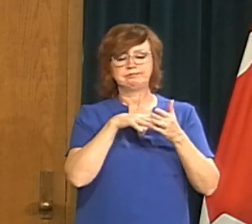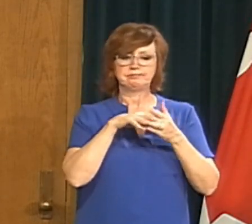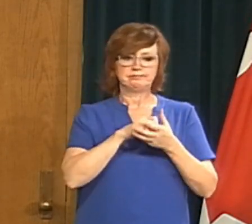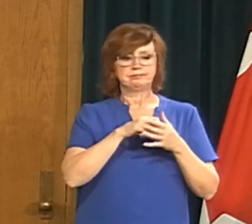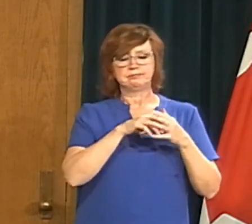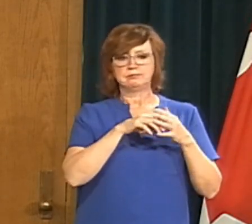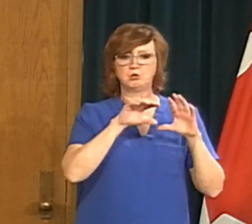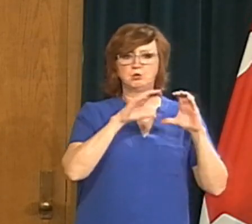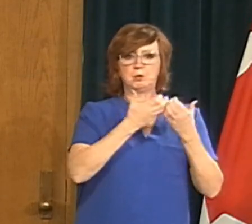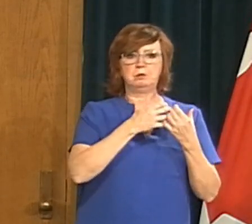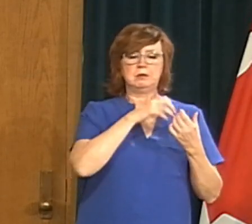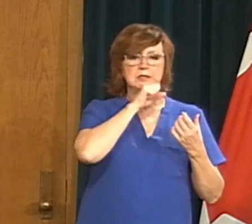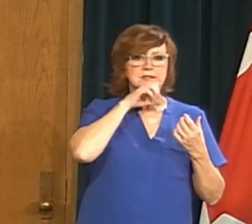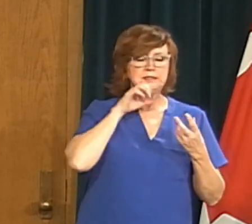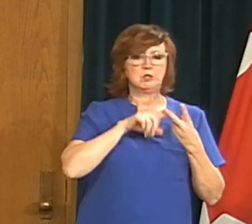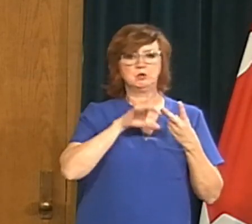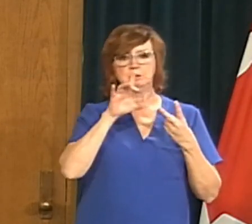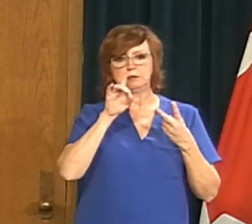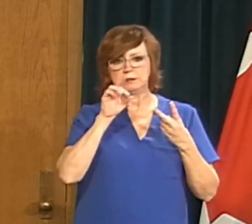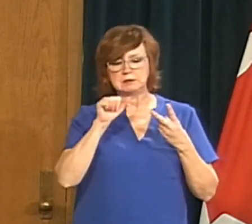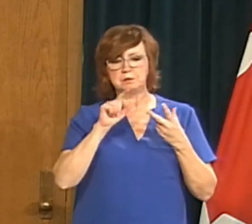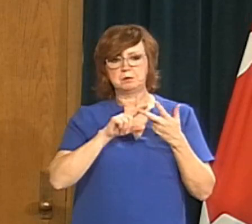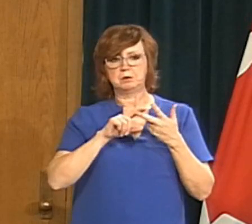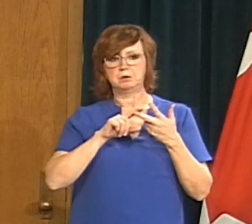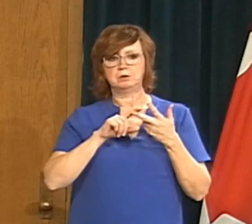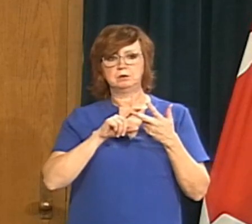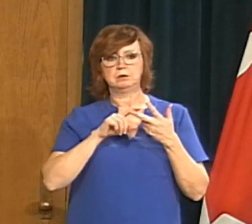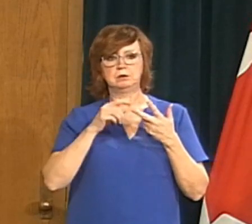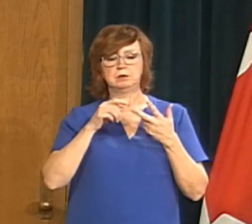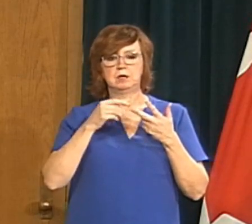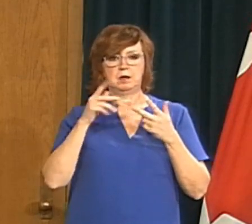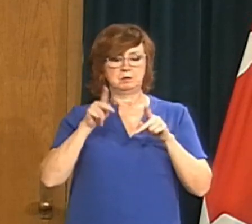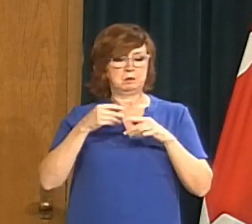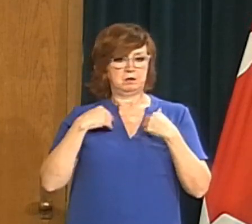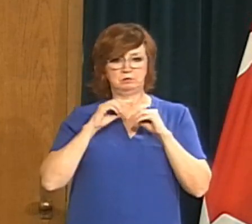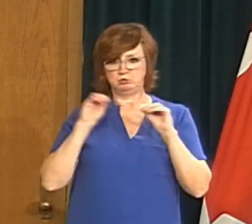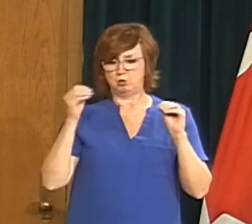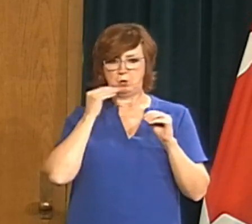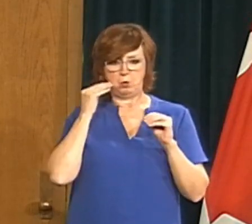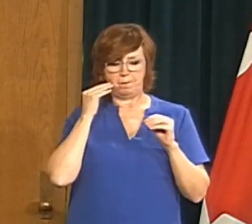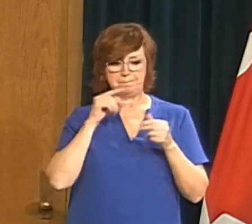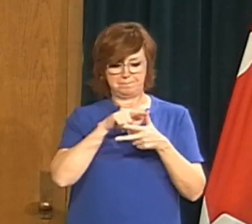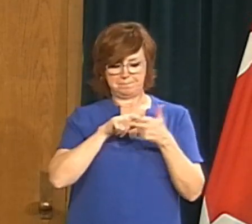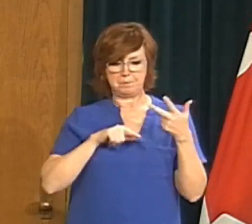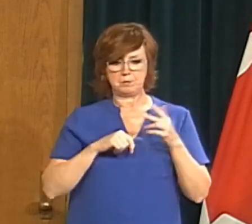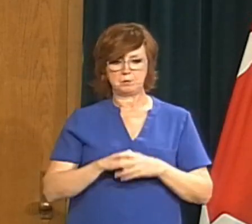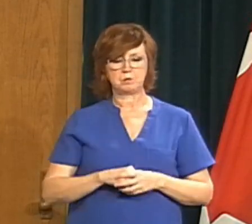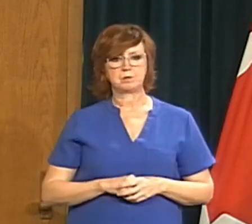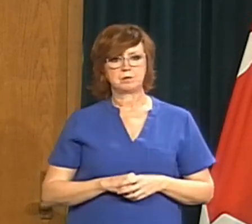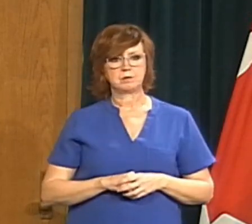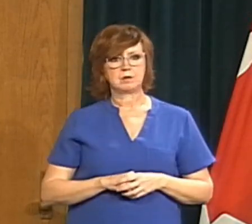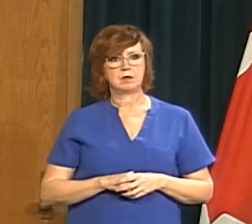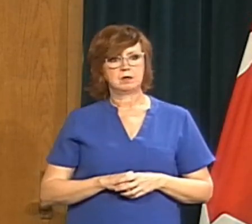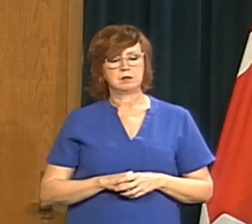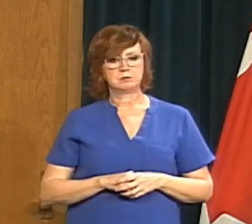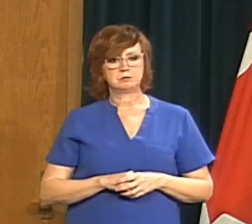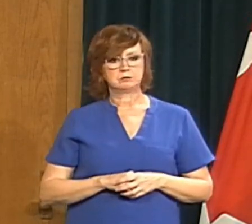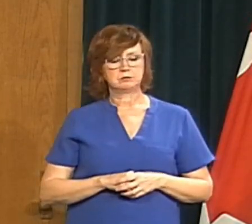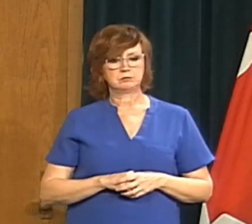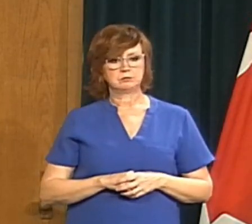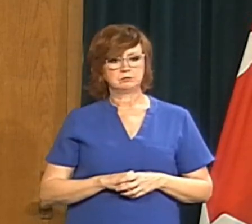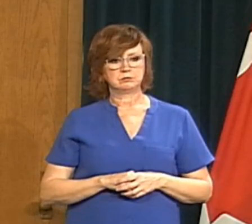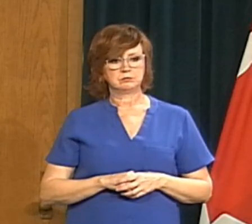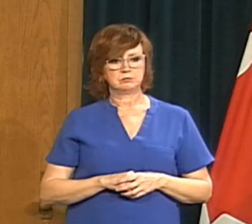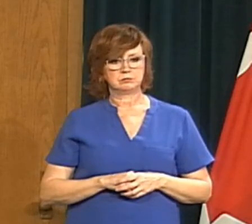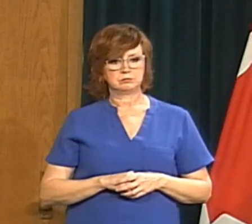Does this include, would this it says shelters and transition shelters, so I'm just assuming that, but I want to clarify,